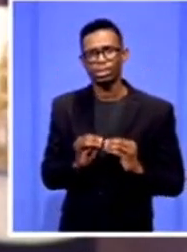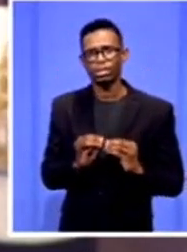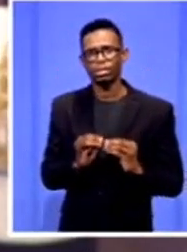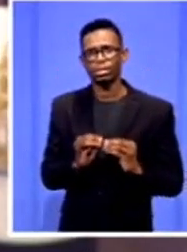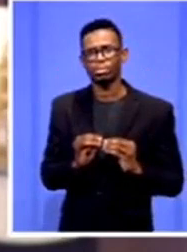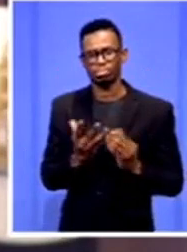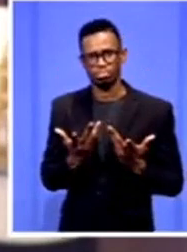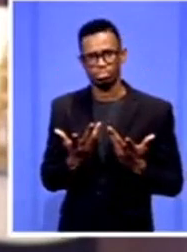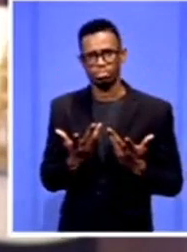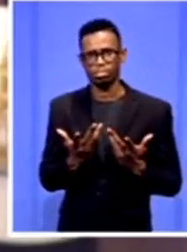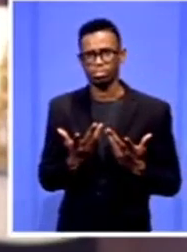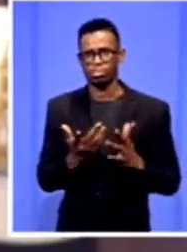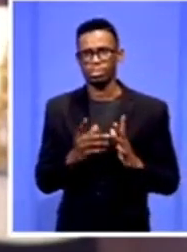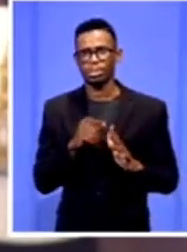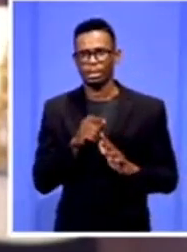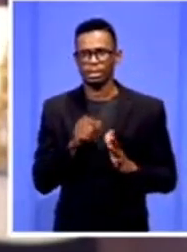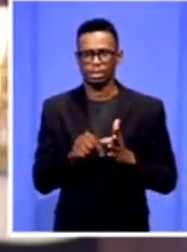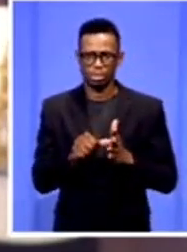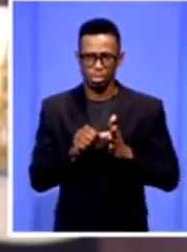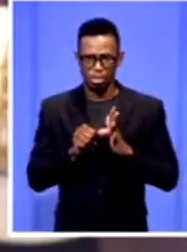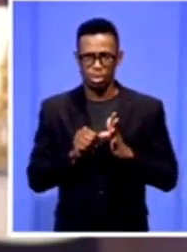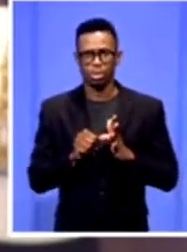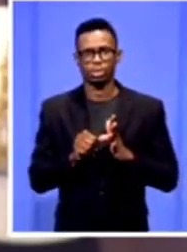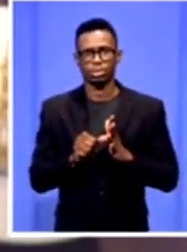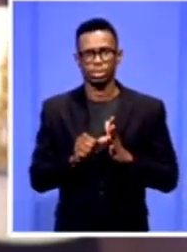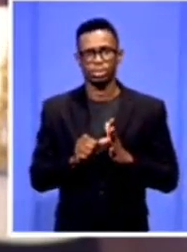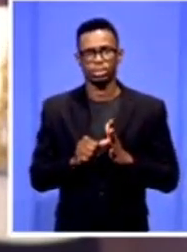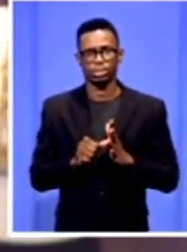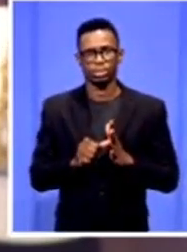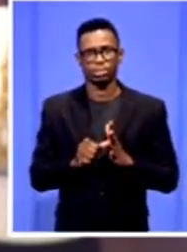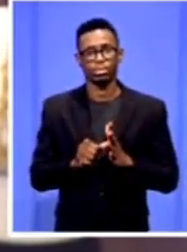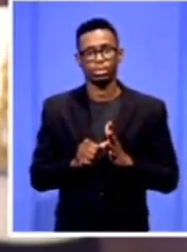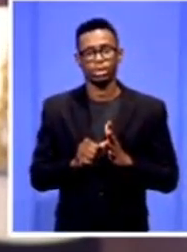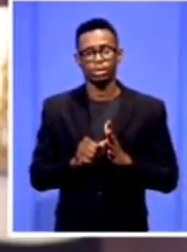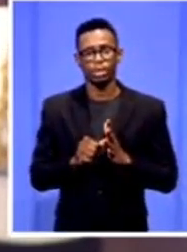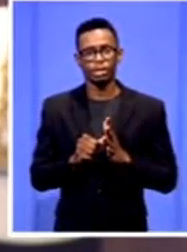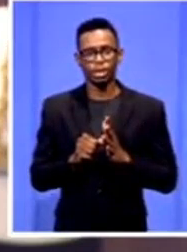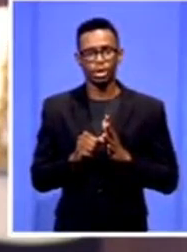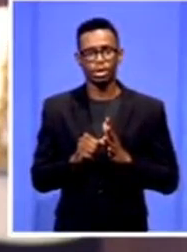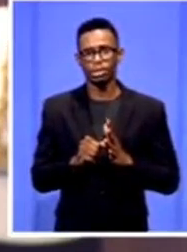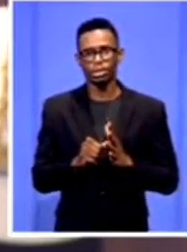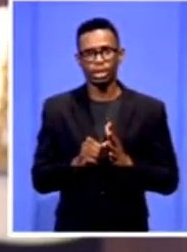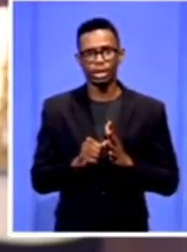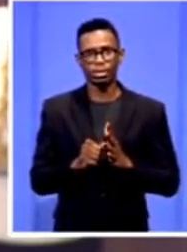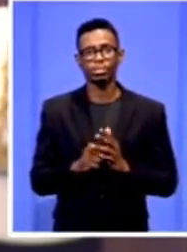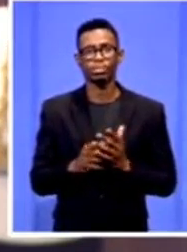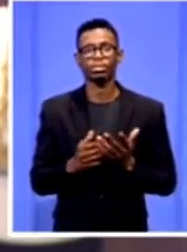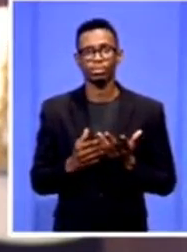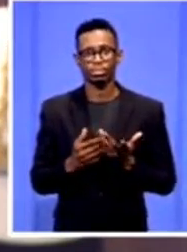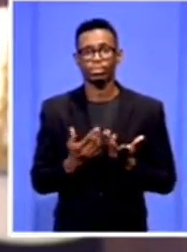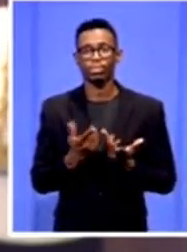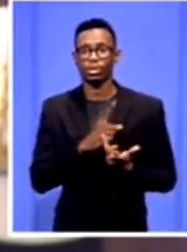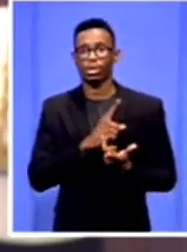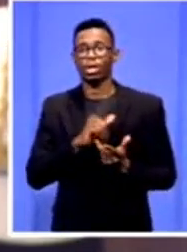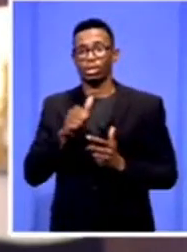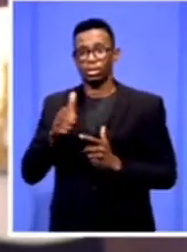hodimodimo. Mara hona le ba bang ba neng ba tlisa dikeletso, hona le ntate Tefo Wellington Kele wa